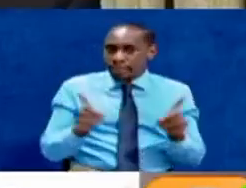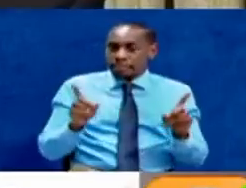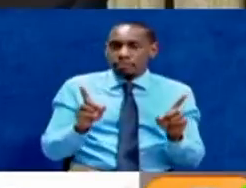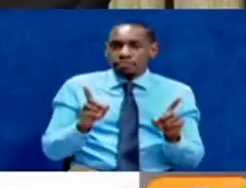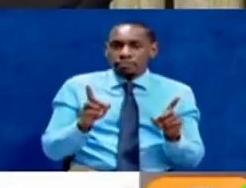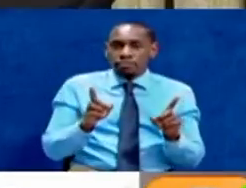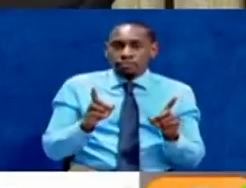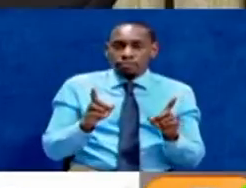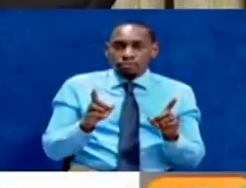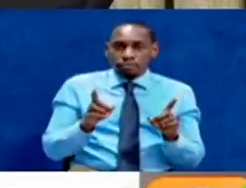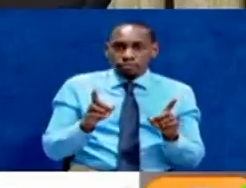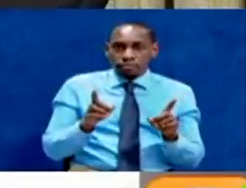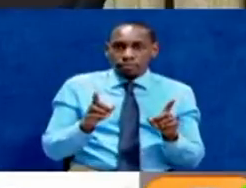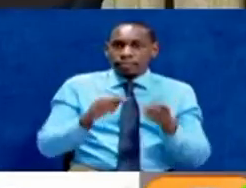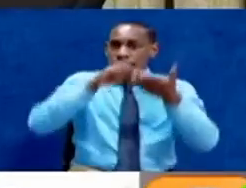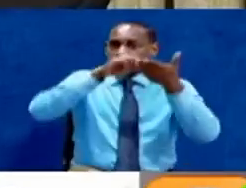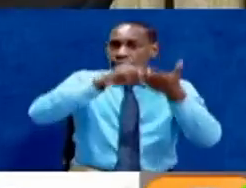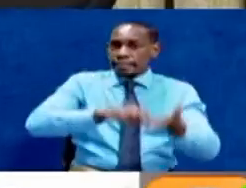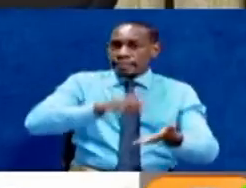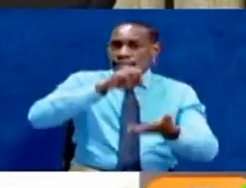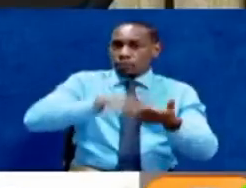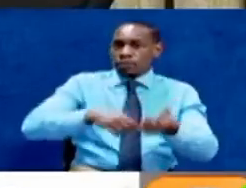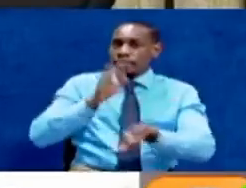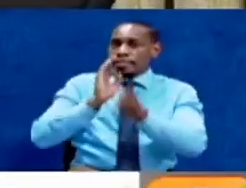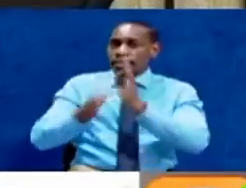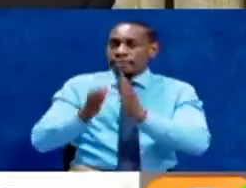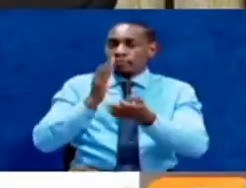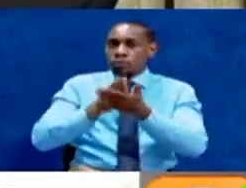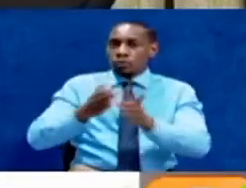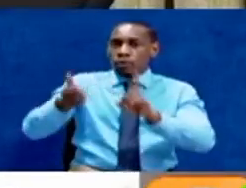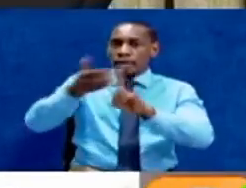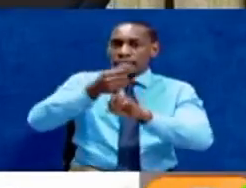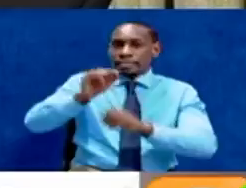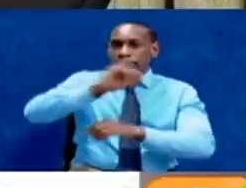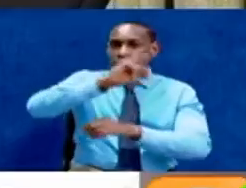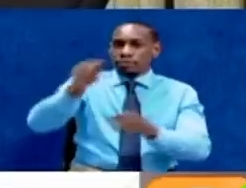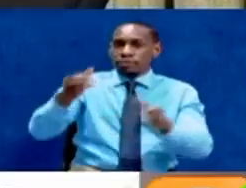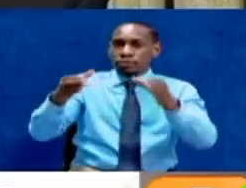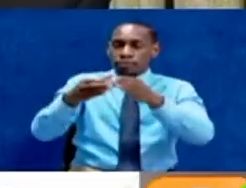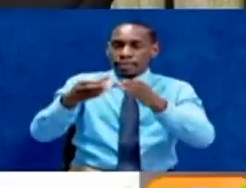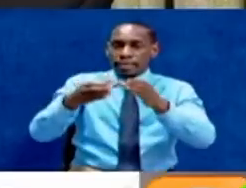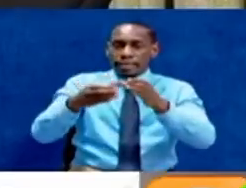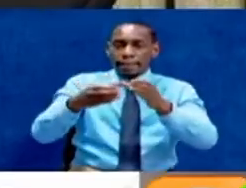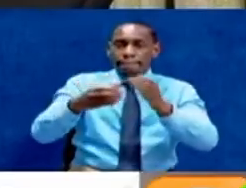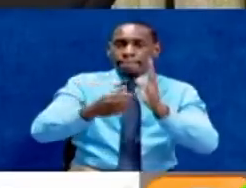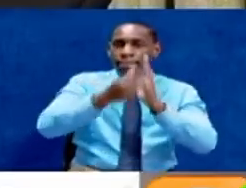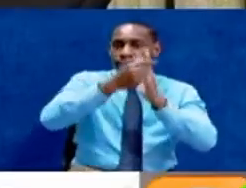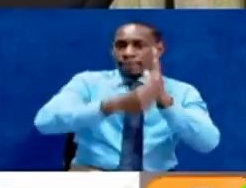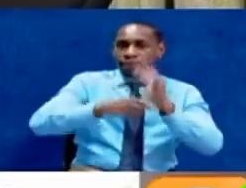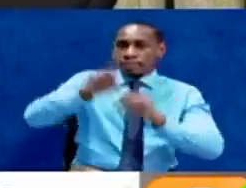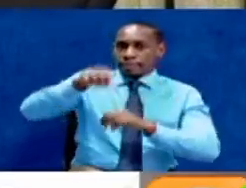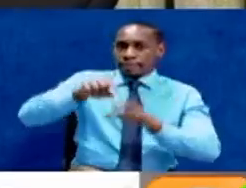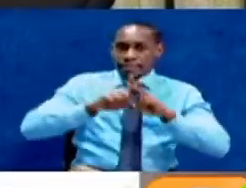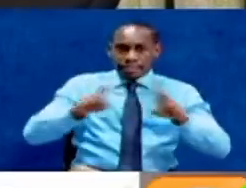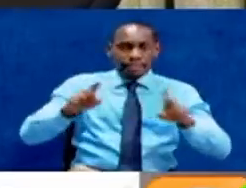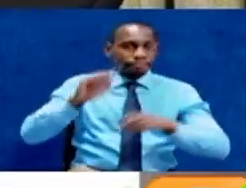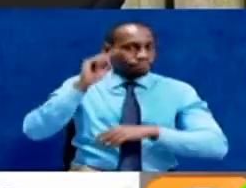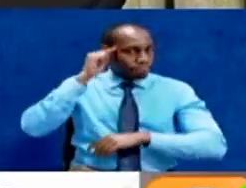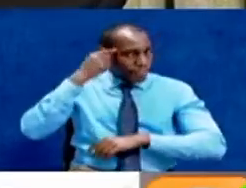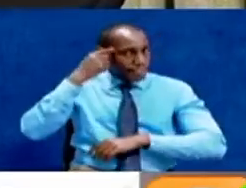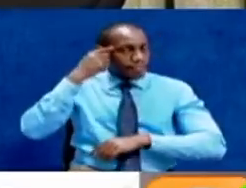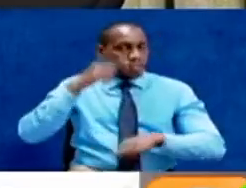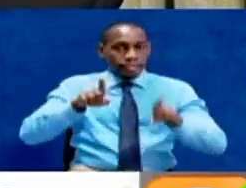we are still insisting that if we have really to achieve the Jubilee manifesto, then we must start thinking